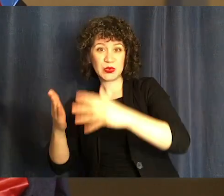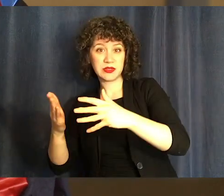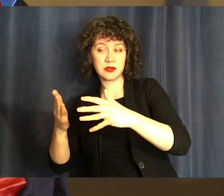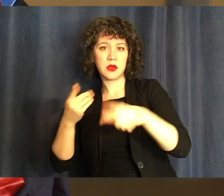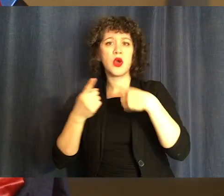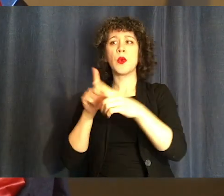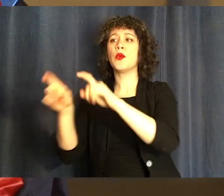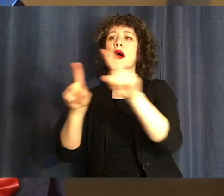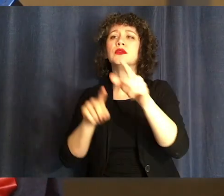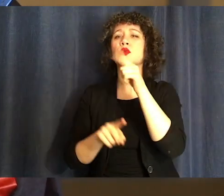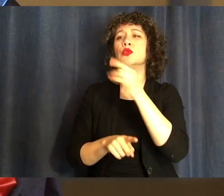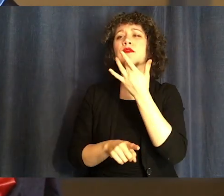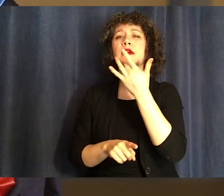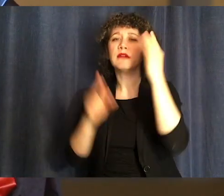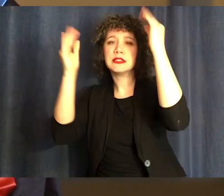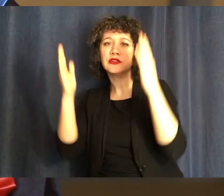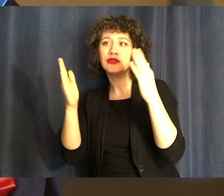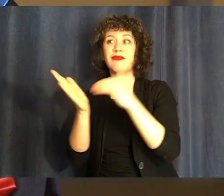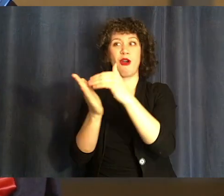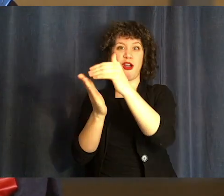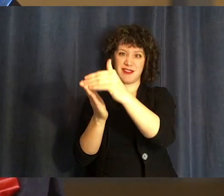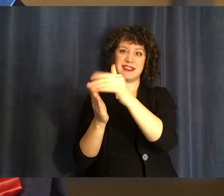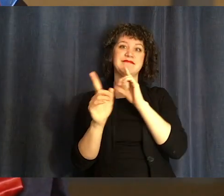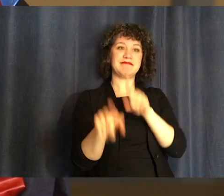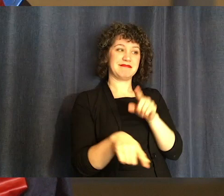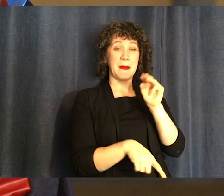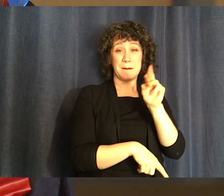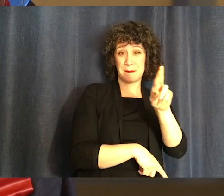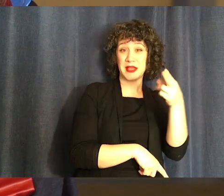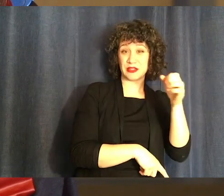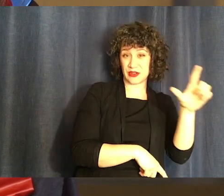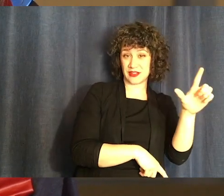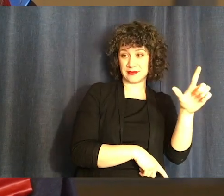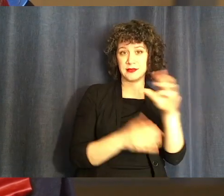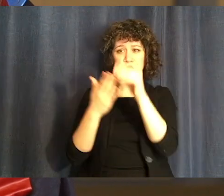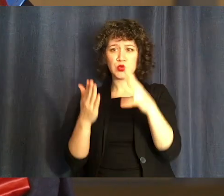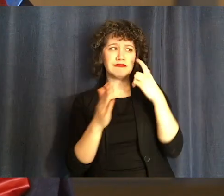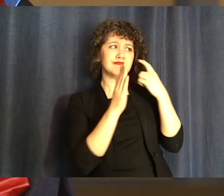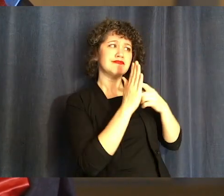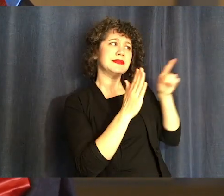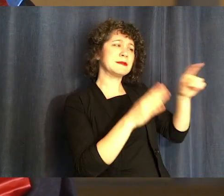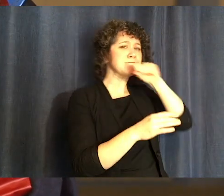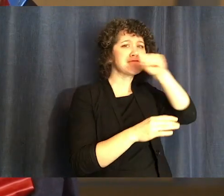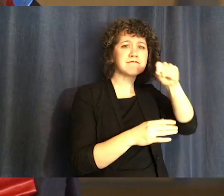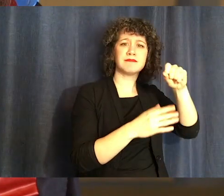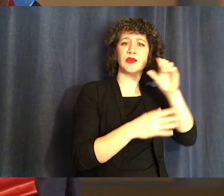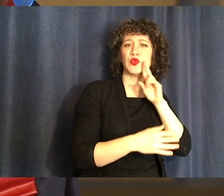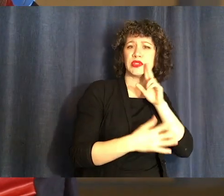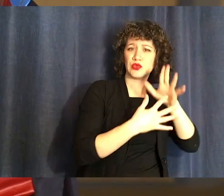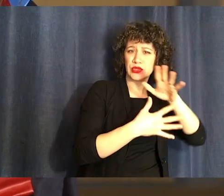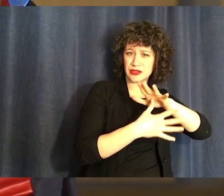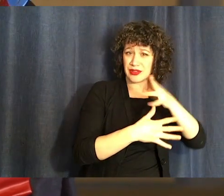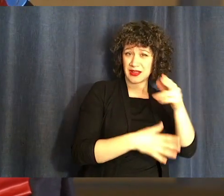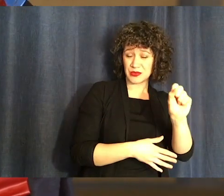teacher? More often than not, Mr. Hall is on everyone's list. His students recognize his love of Houston Junior Senior High and all